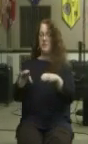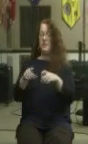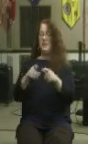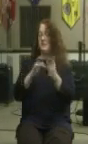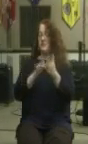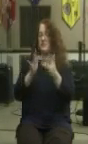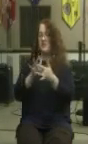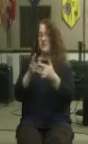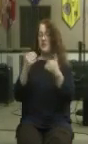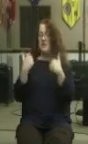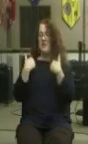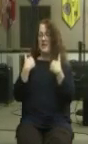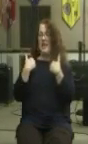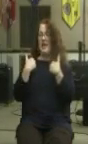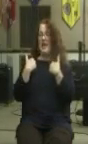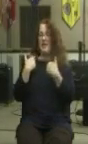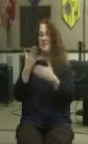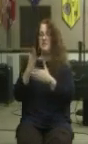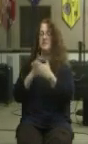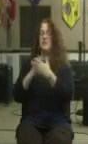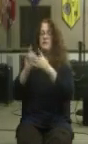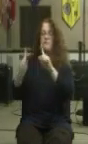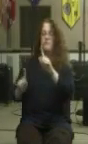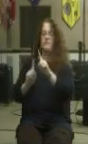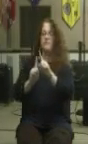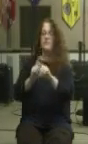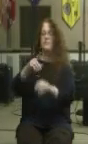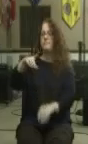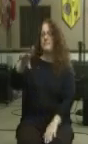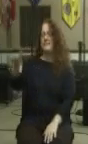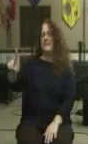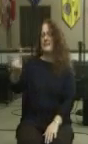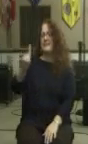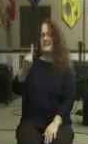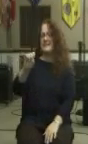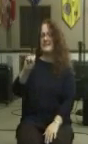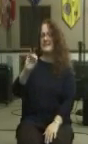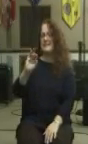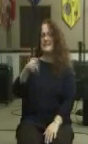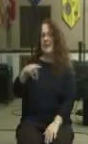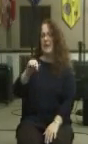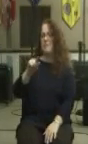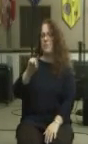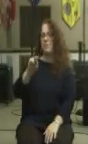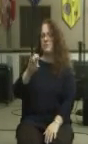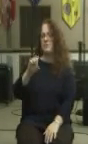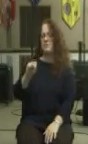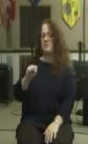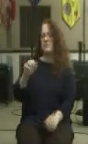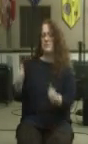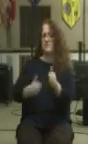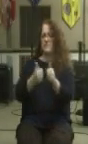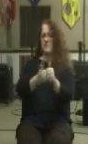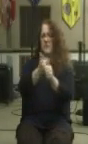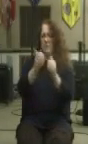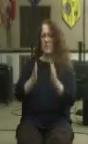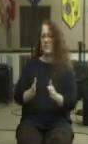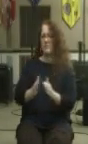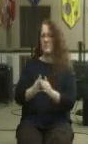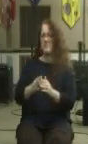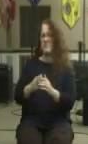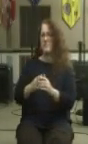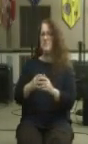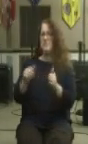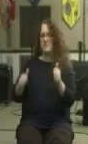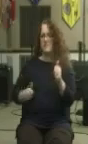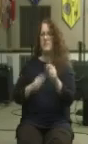He was already doing it. Jesus already had a few disciples when he showed up there. And all you hear that voice that says, this is my